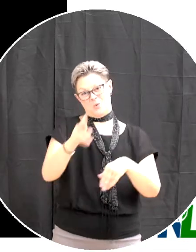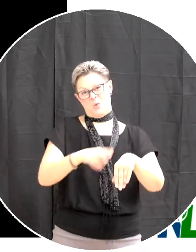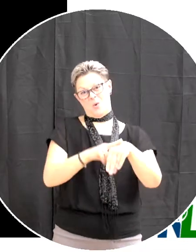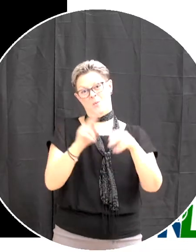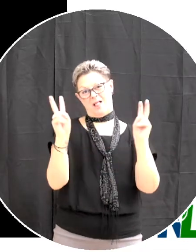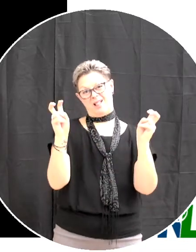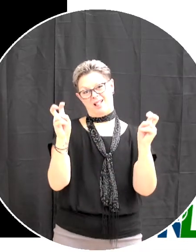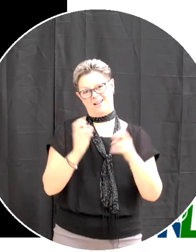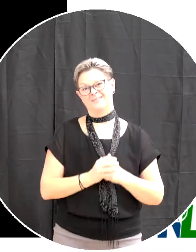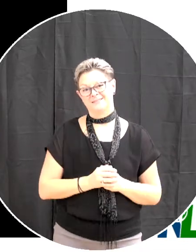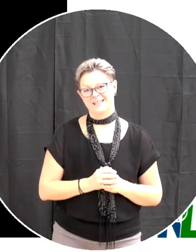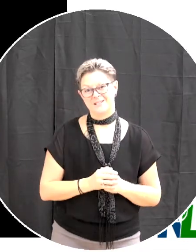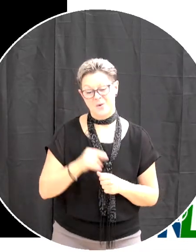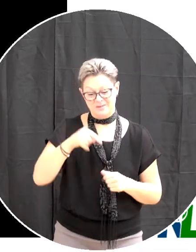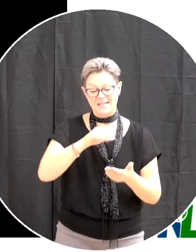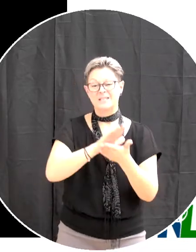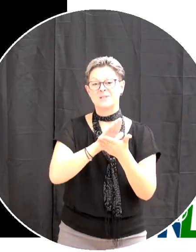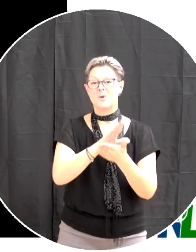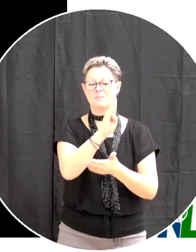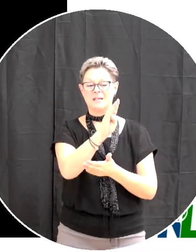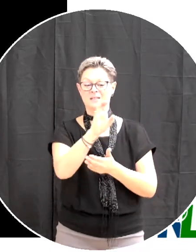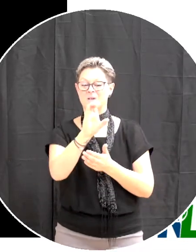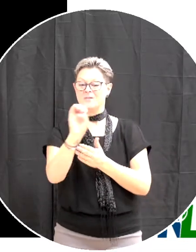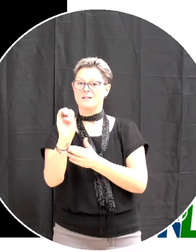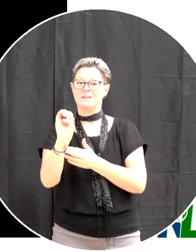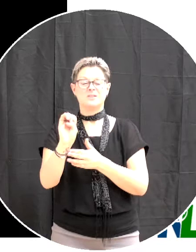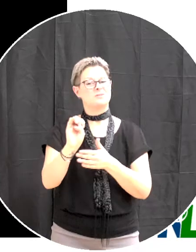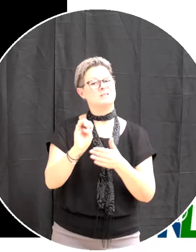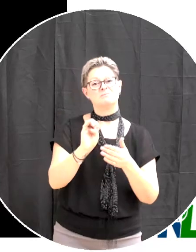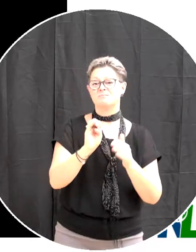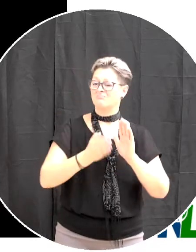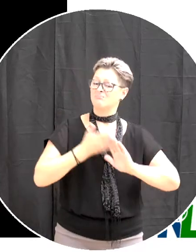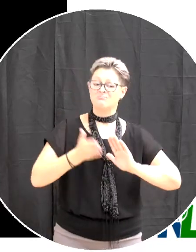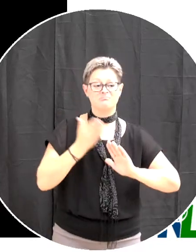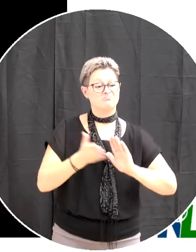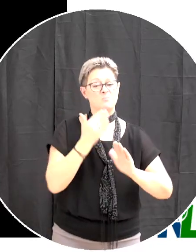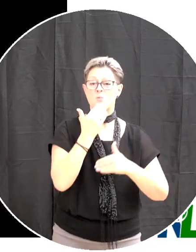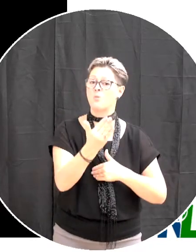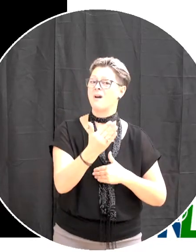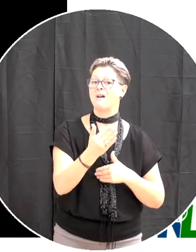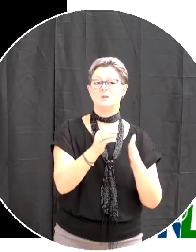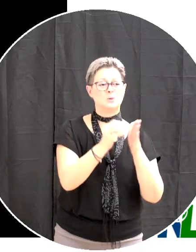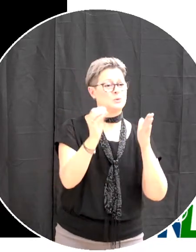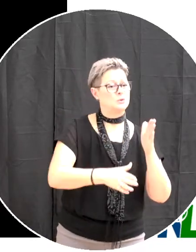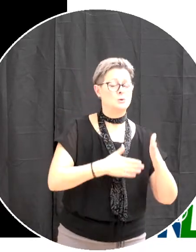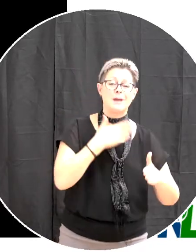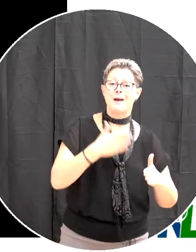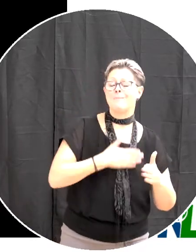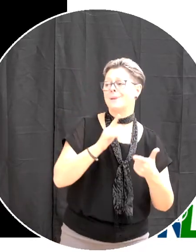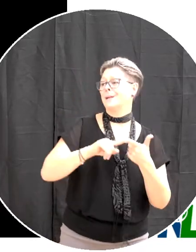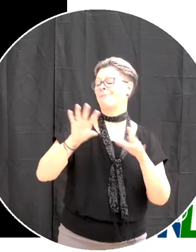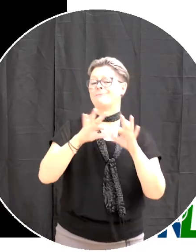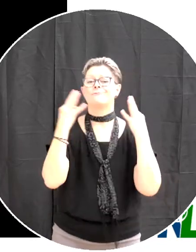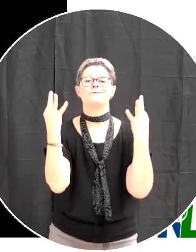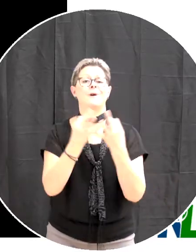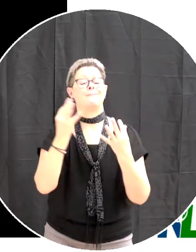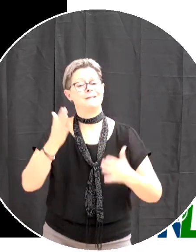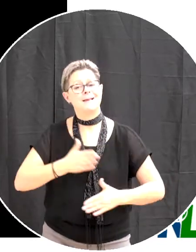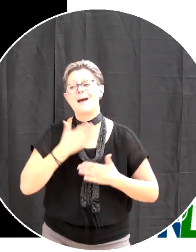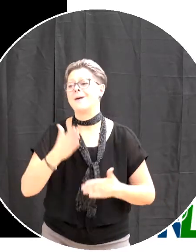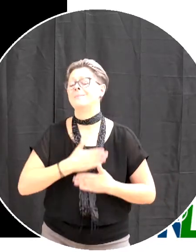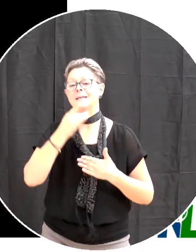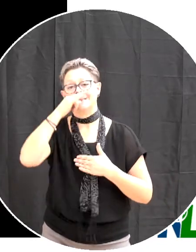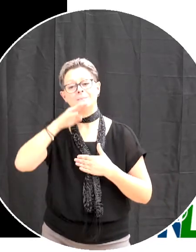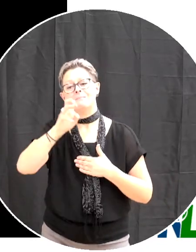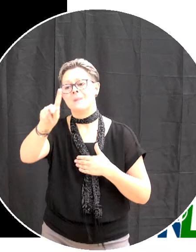our school is functioning very well. Our learners are enjoying being back to school. Our families are happy to have their children back